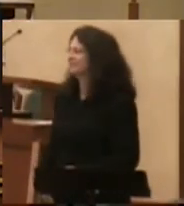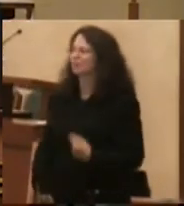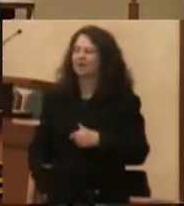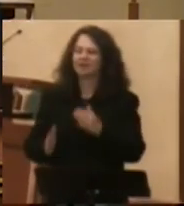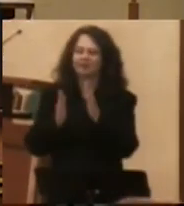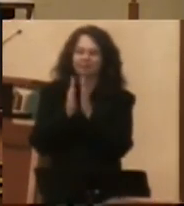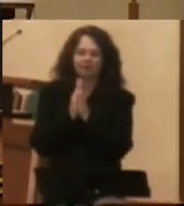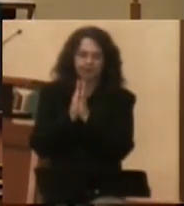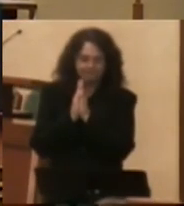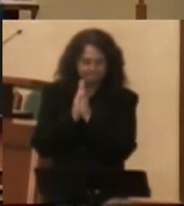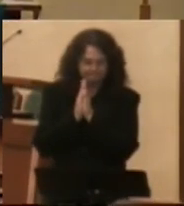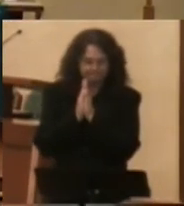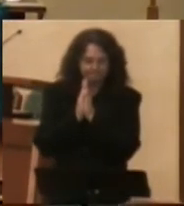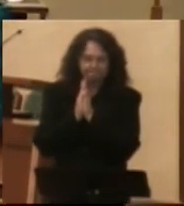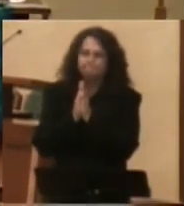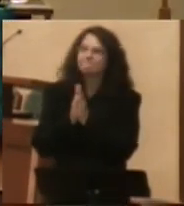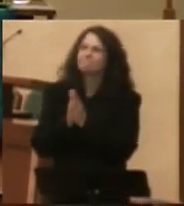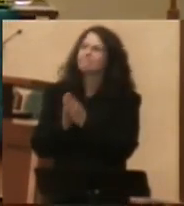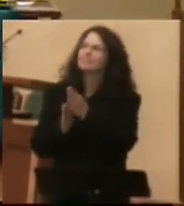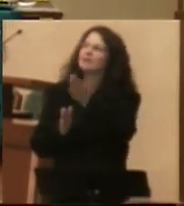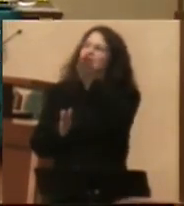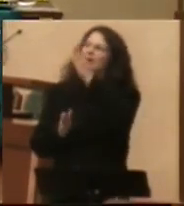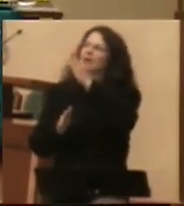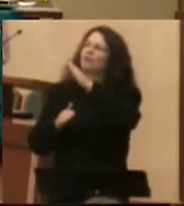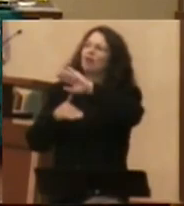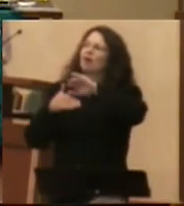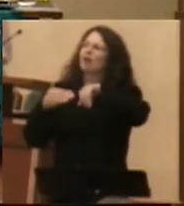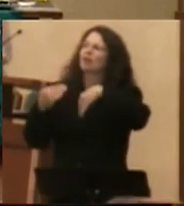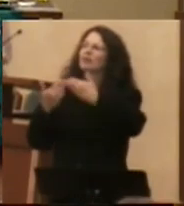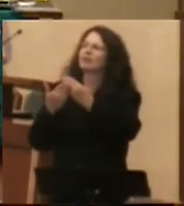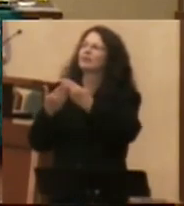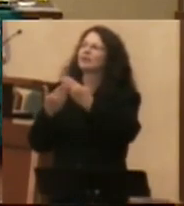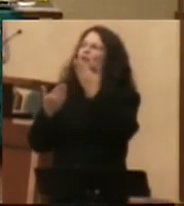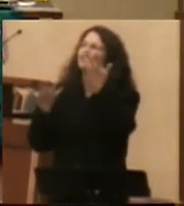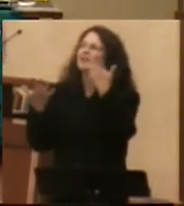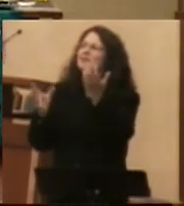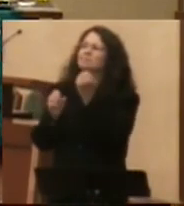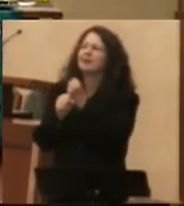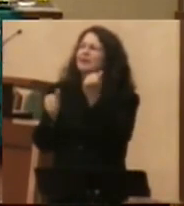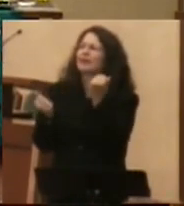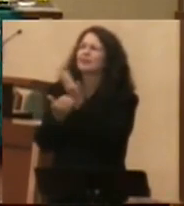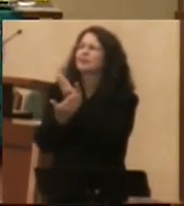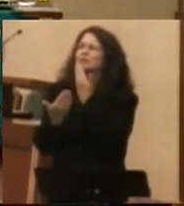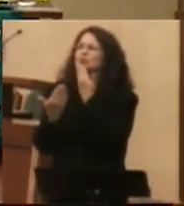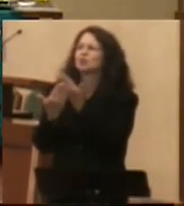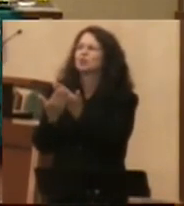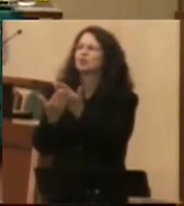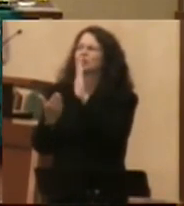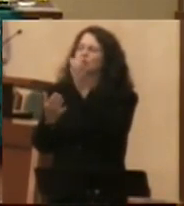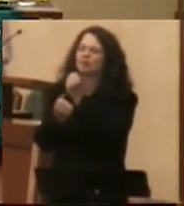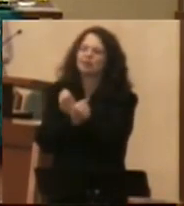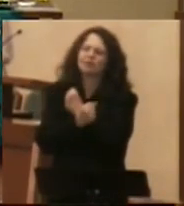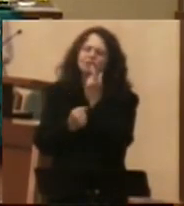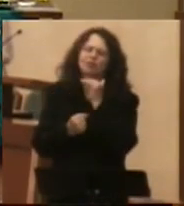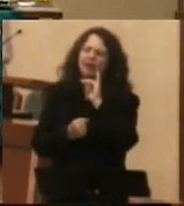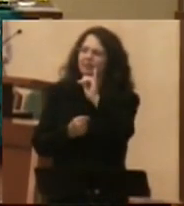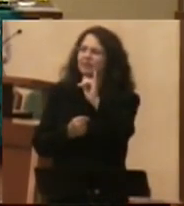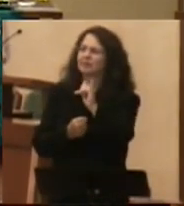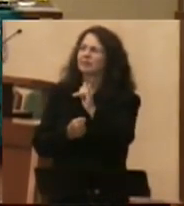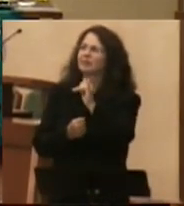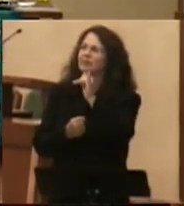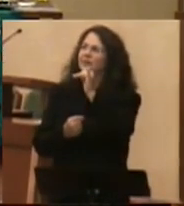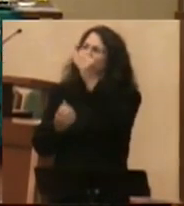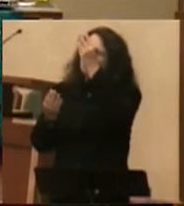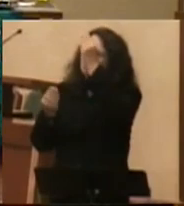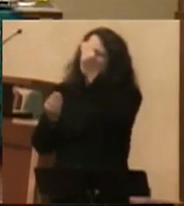Let us pray. God of all creation, all you have made is good, and your love endures forever. You bring